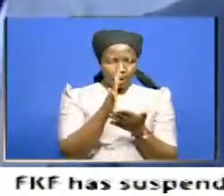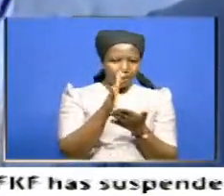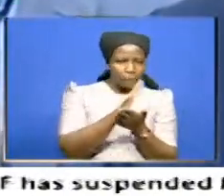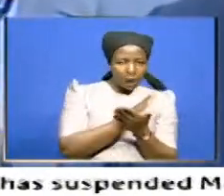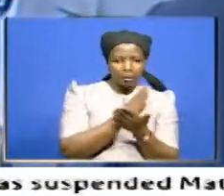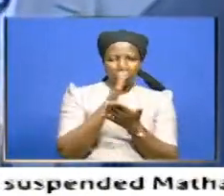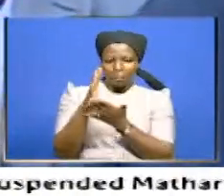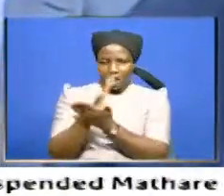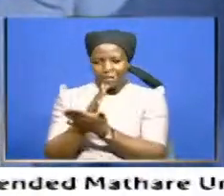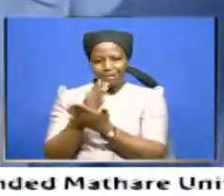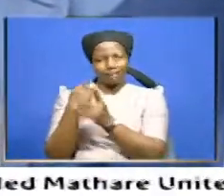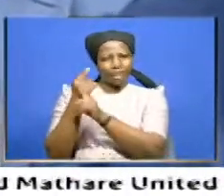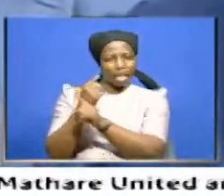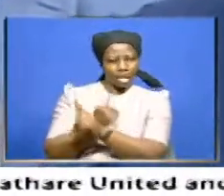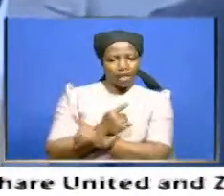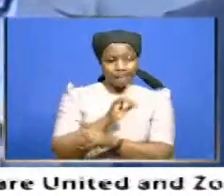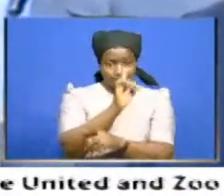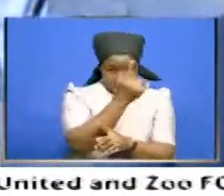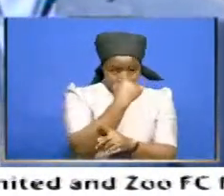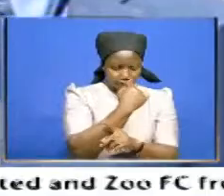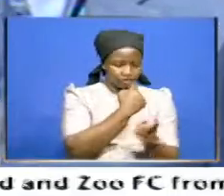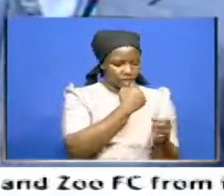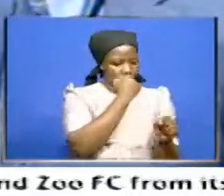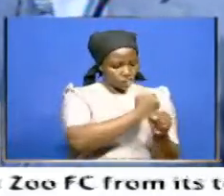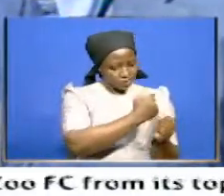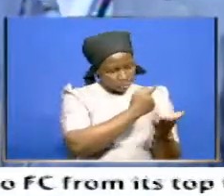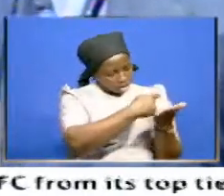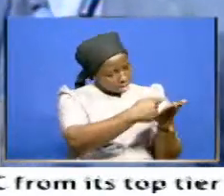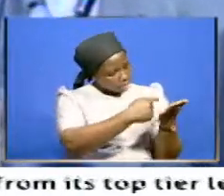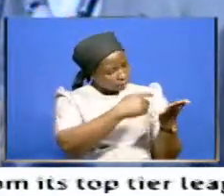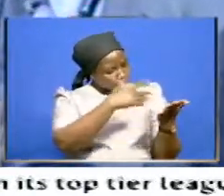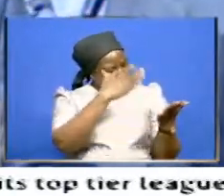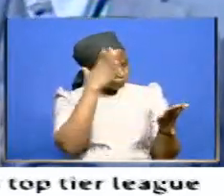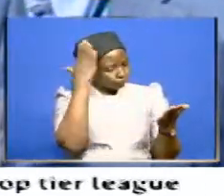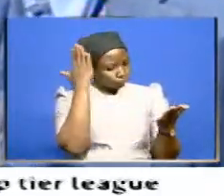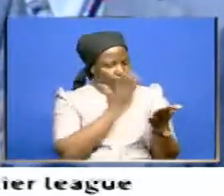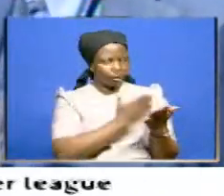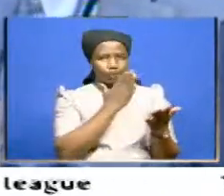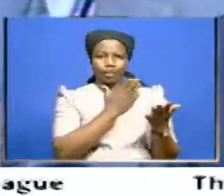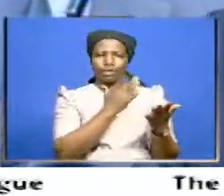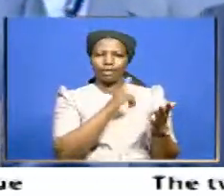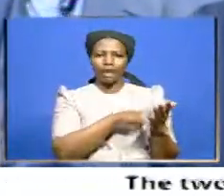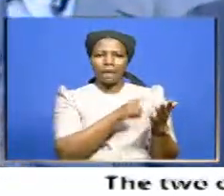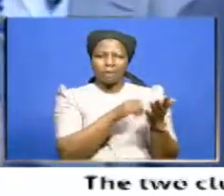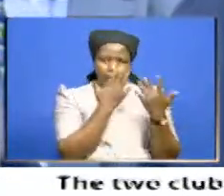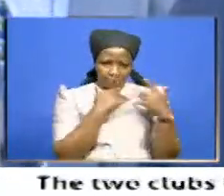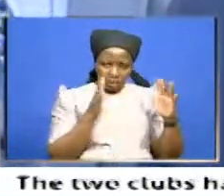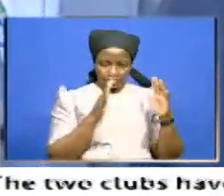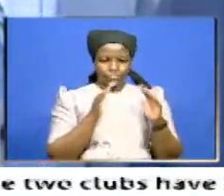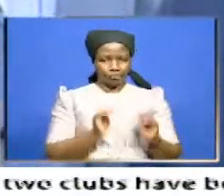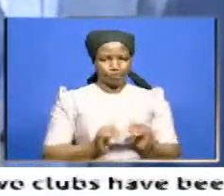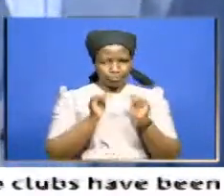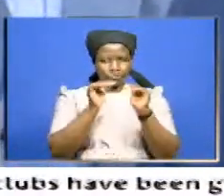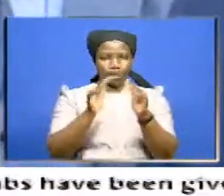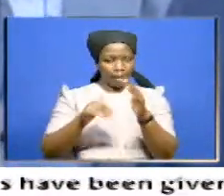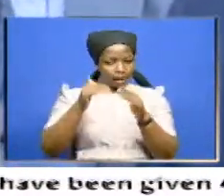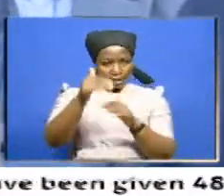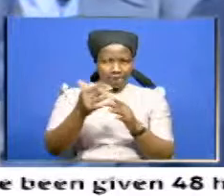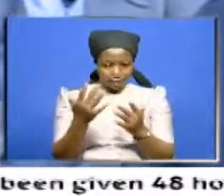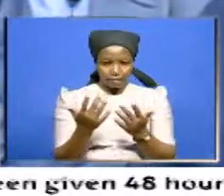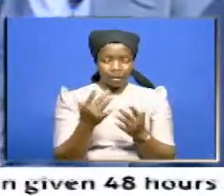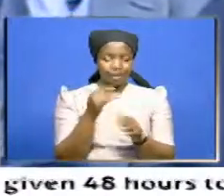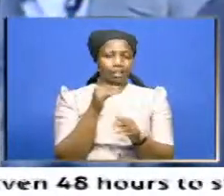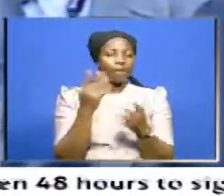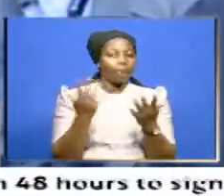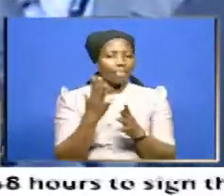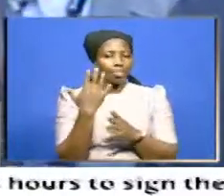now is to do signature verification. And so when we finish that, now we jump to the next phase, where